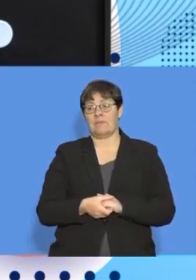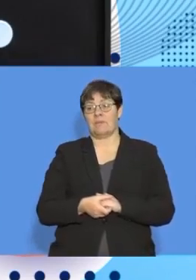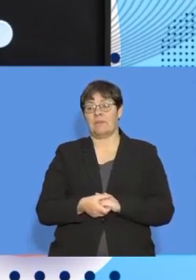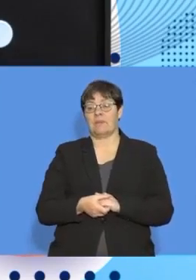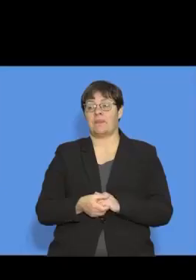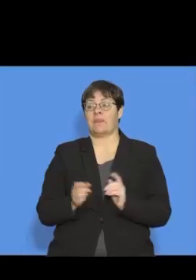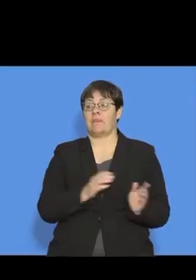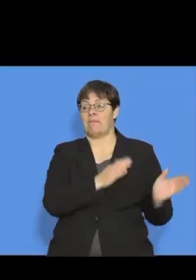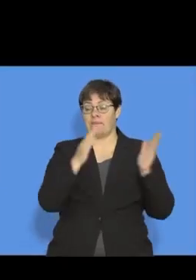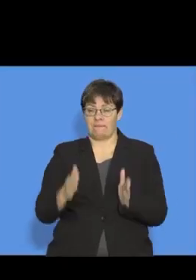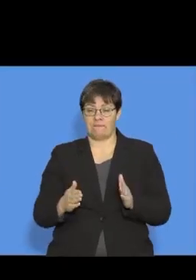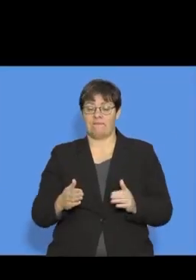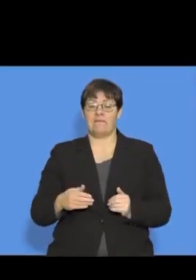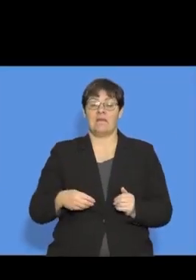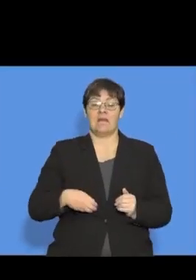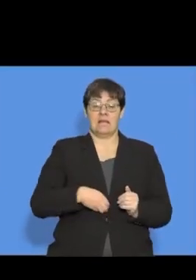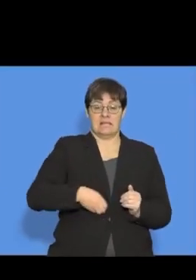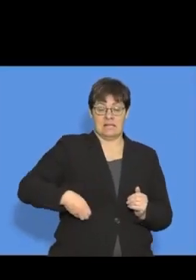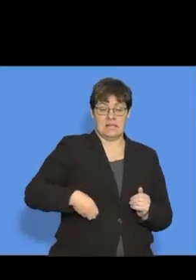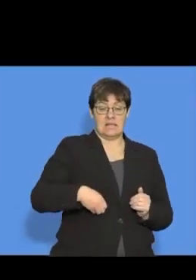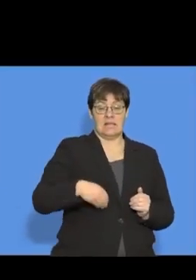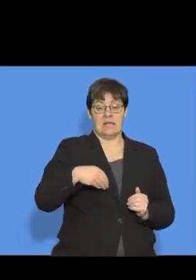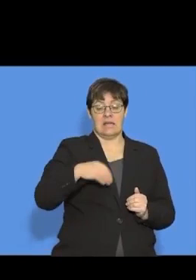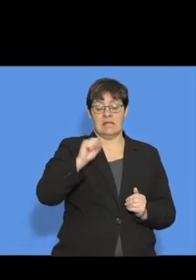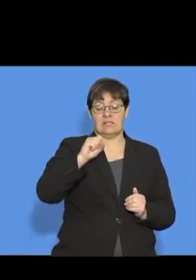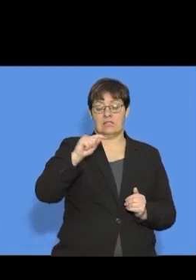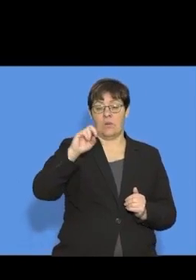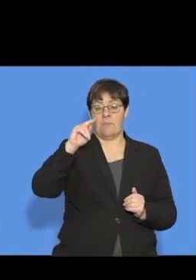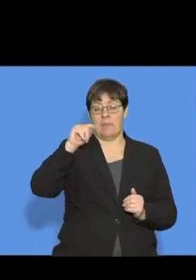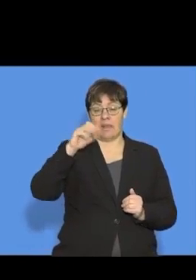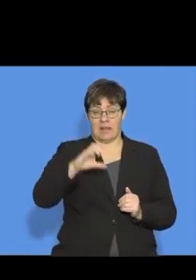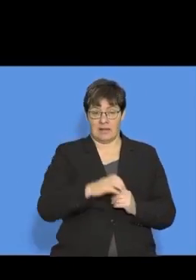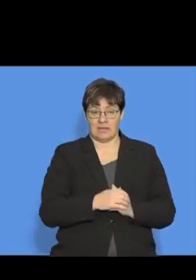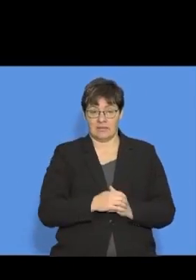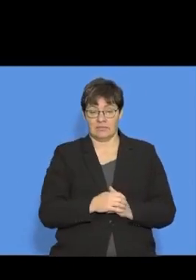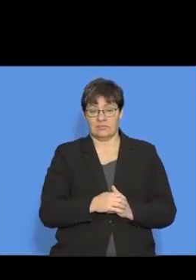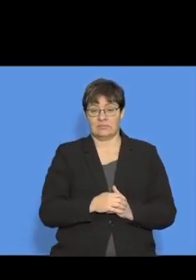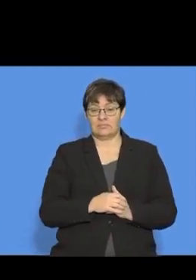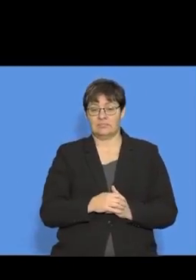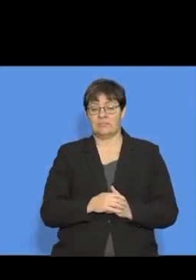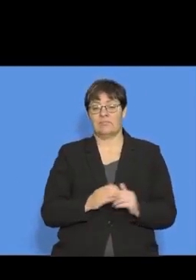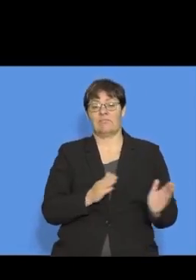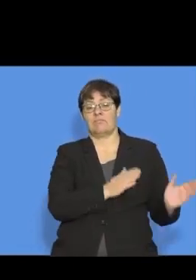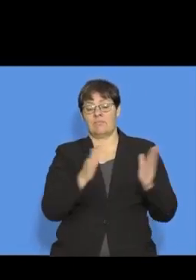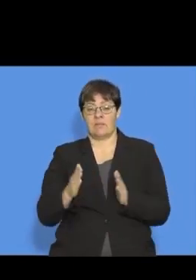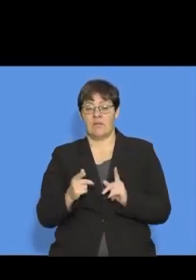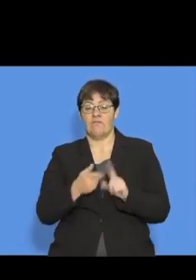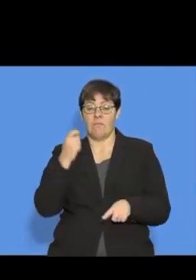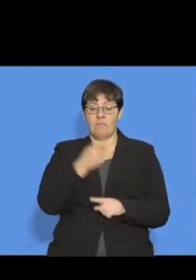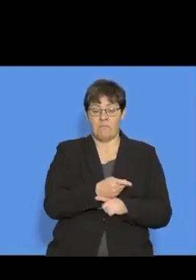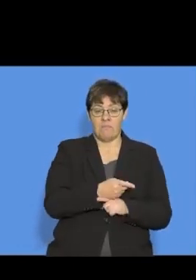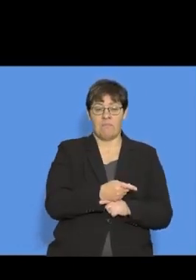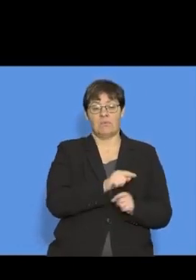Okay, then we move on to the stomach, and if you go back to where the food has come through, it moves from